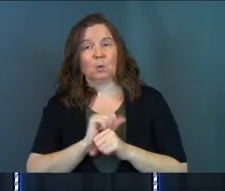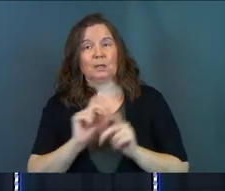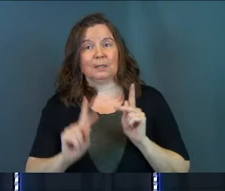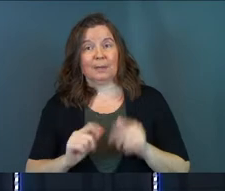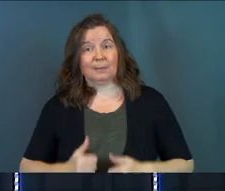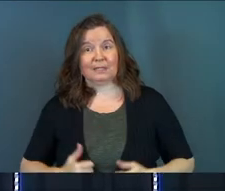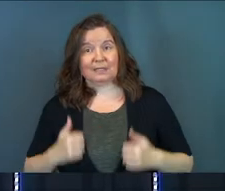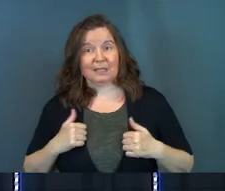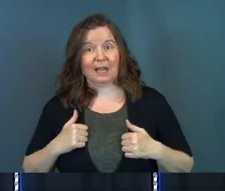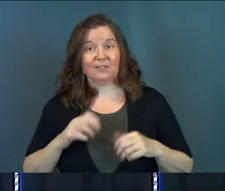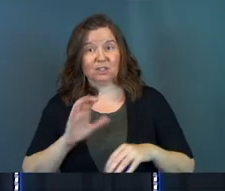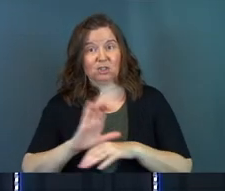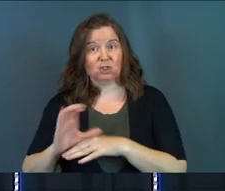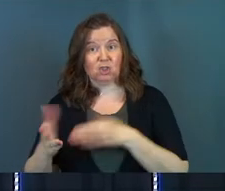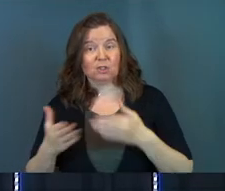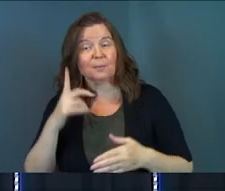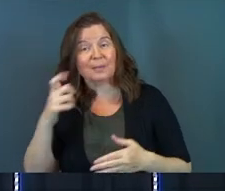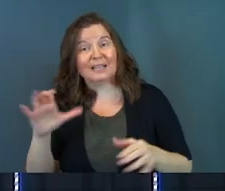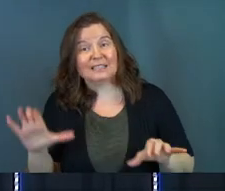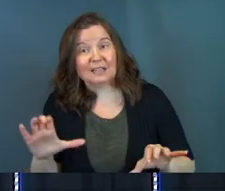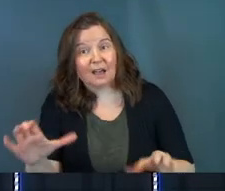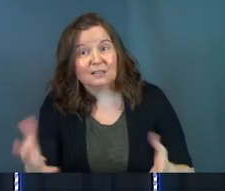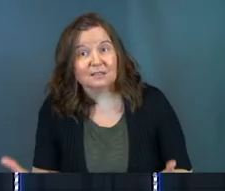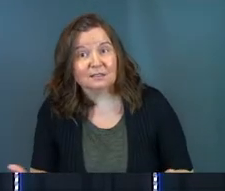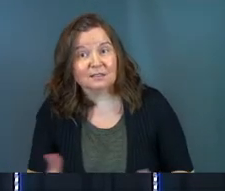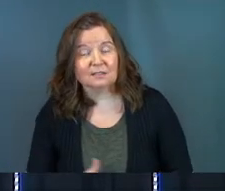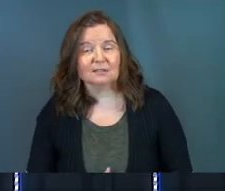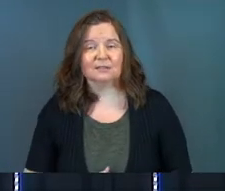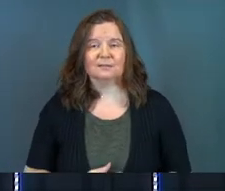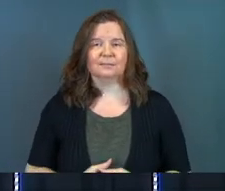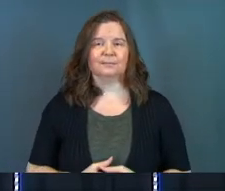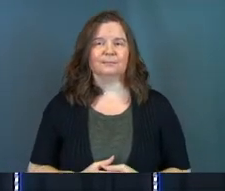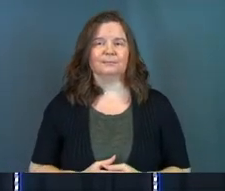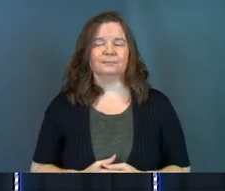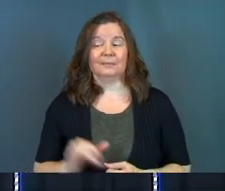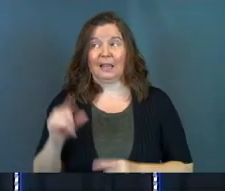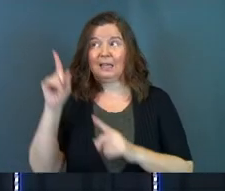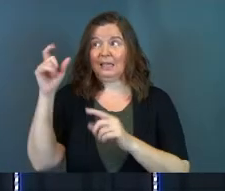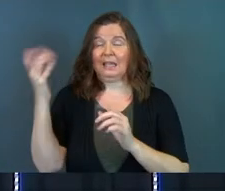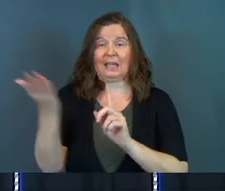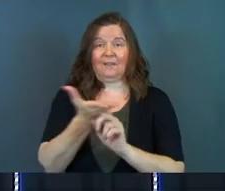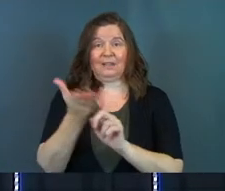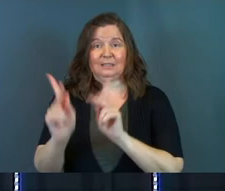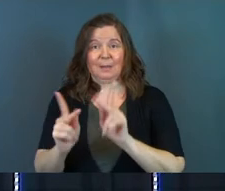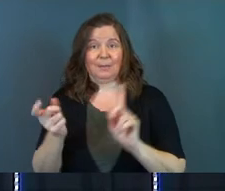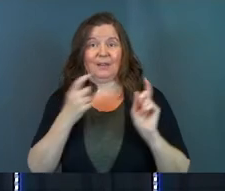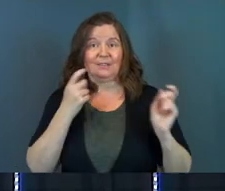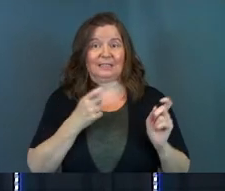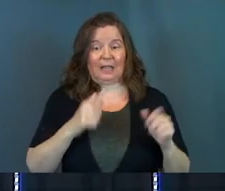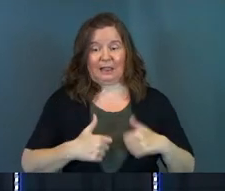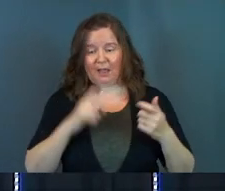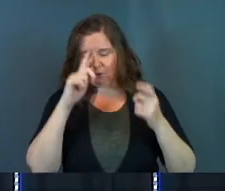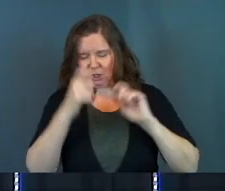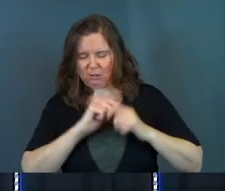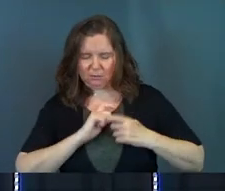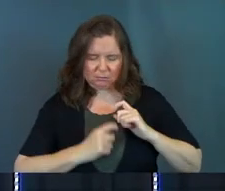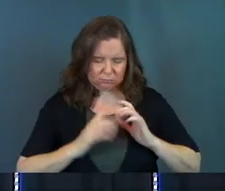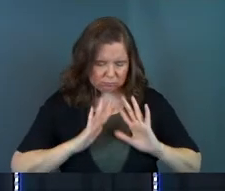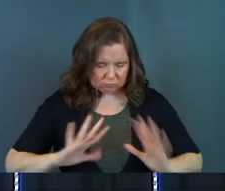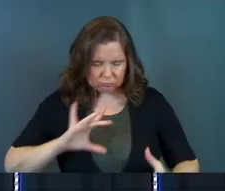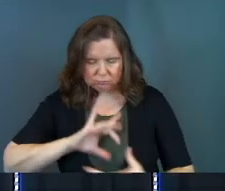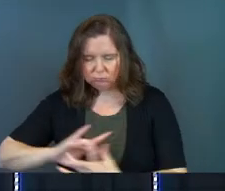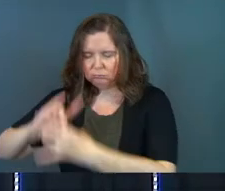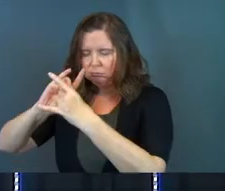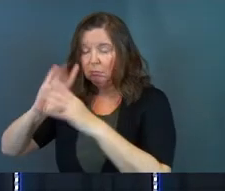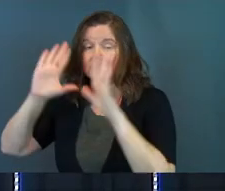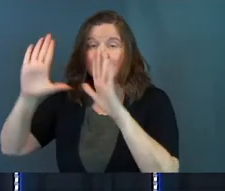works in people's lives in a church service, because he does. Like, he convicts people of sin. Lives are changed. It's an amazing